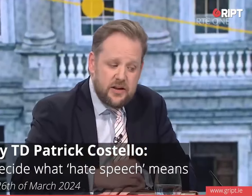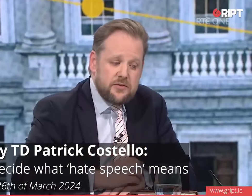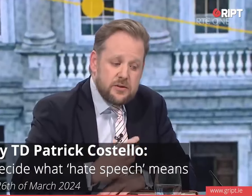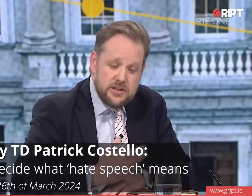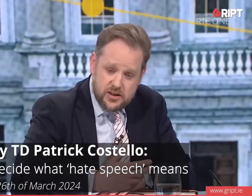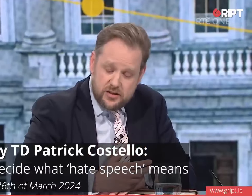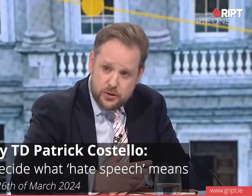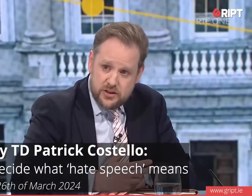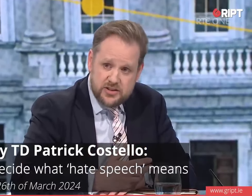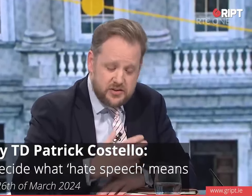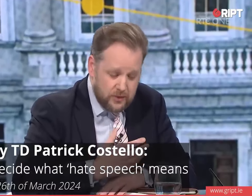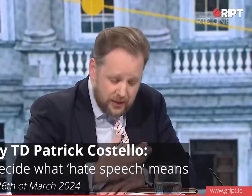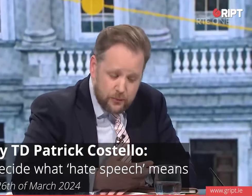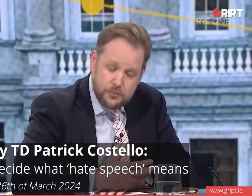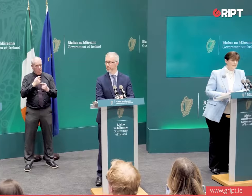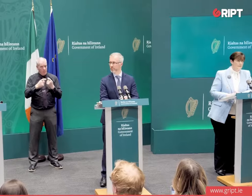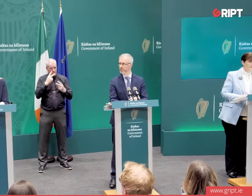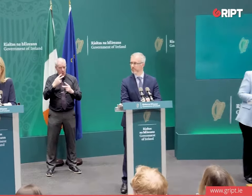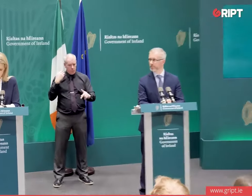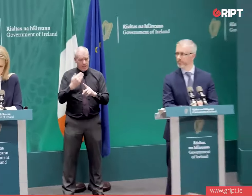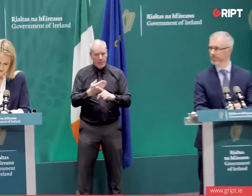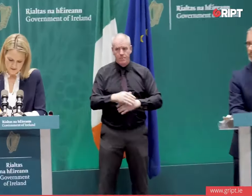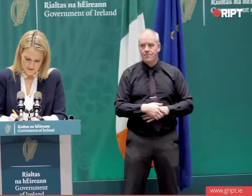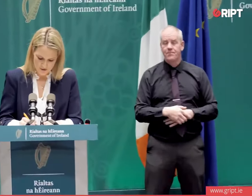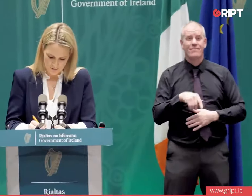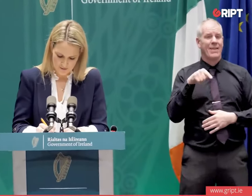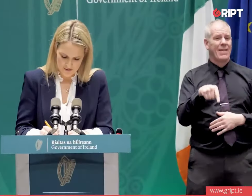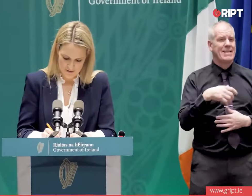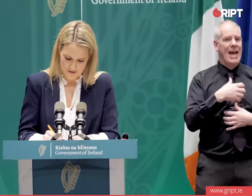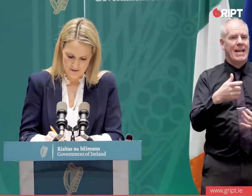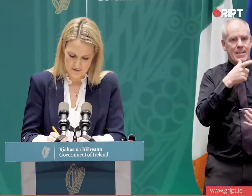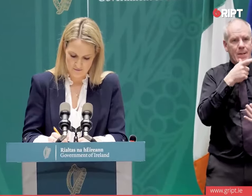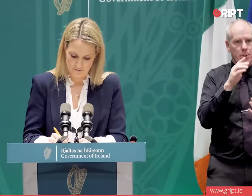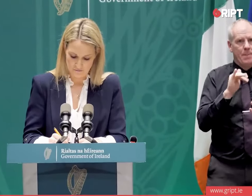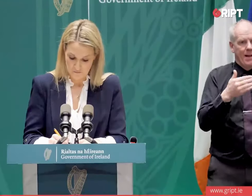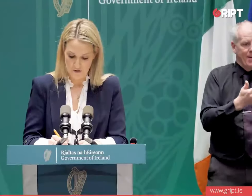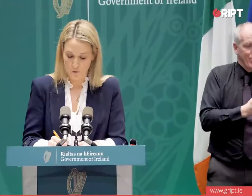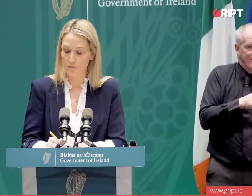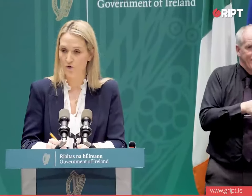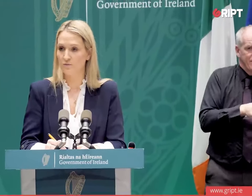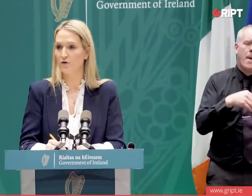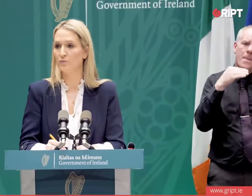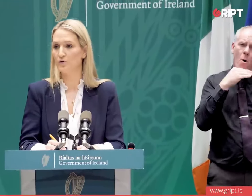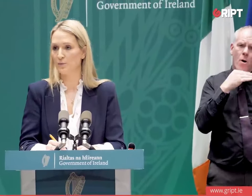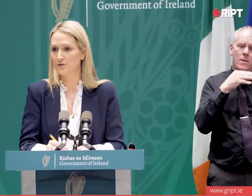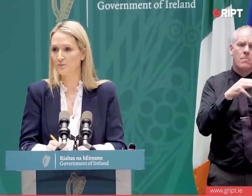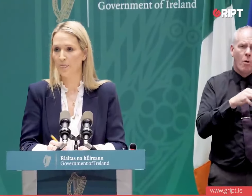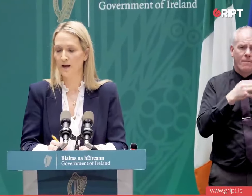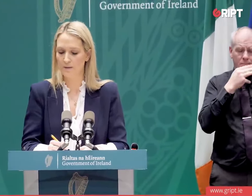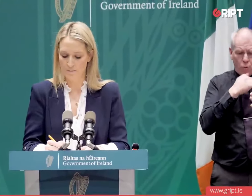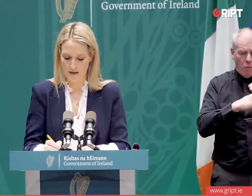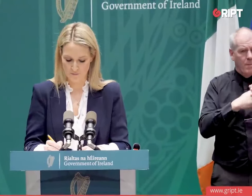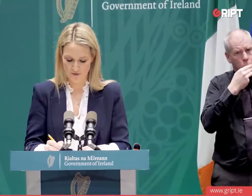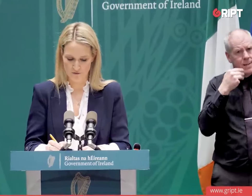their most fundamental human rights. Listen to this. Firstly, on this legislation, this is an important programme for government commitment.